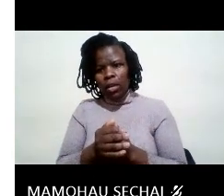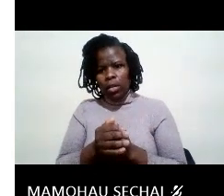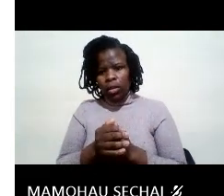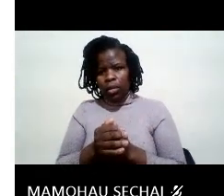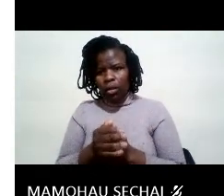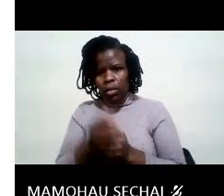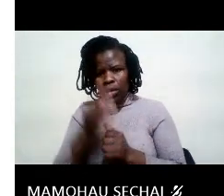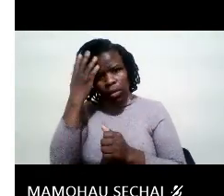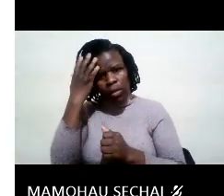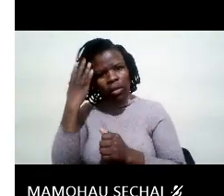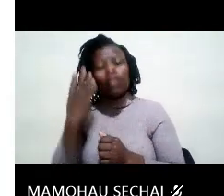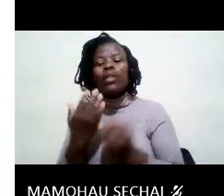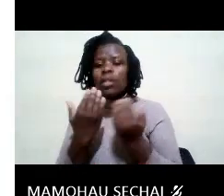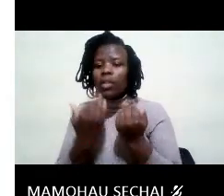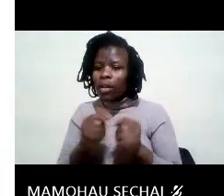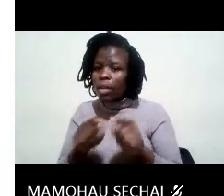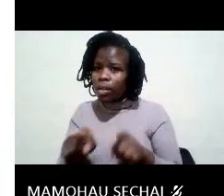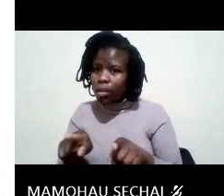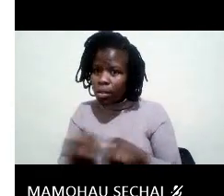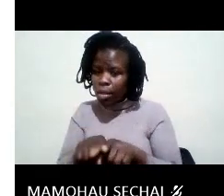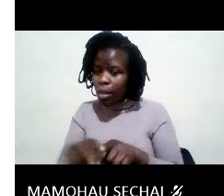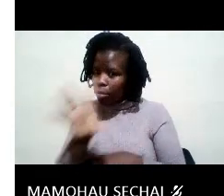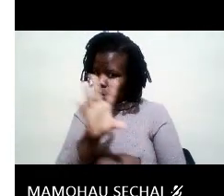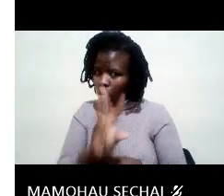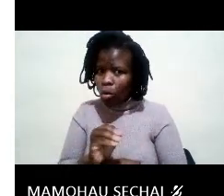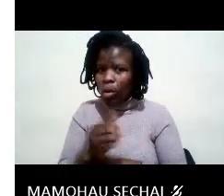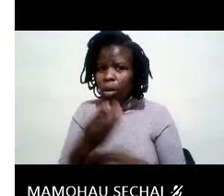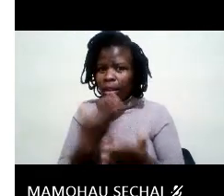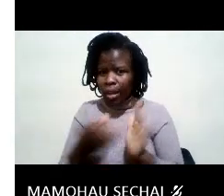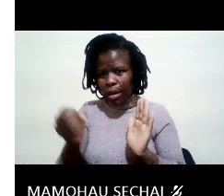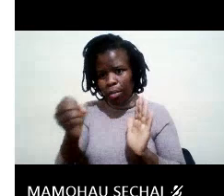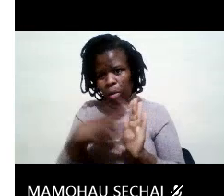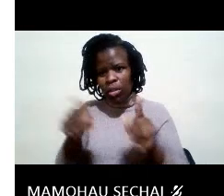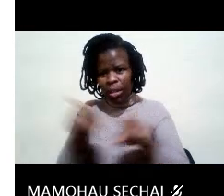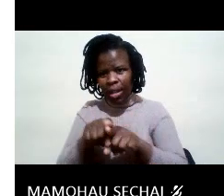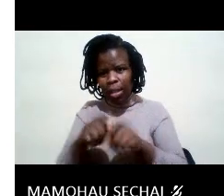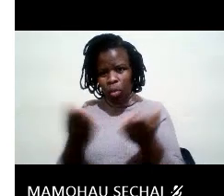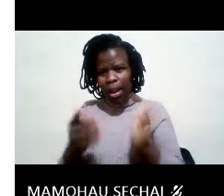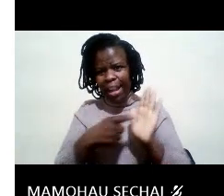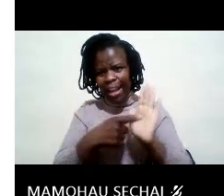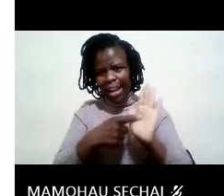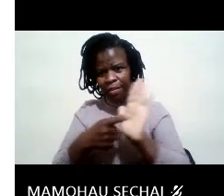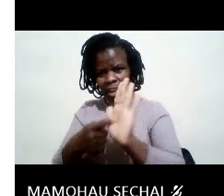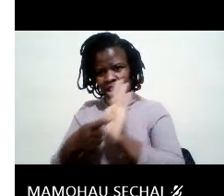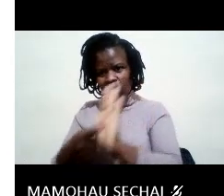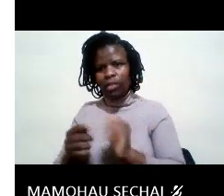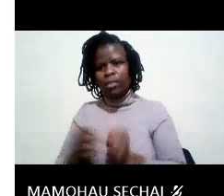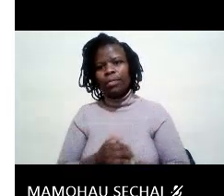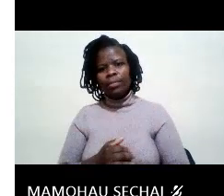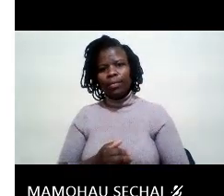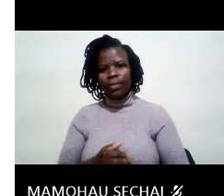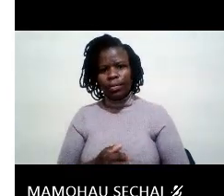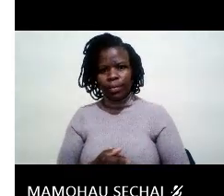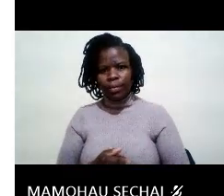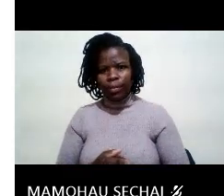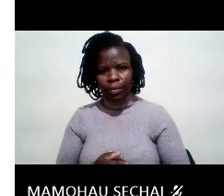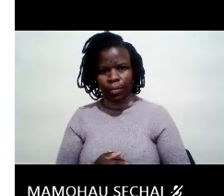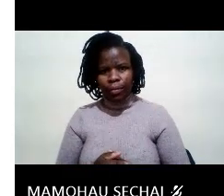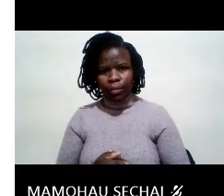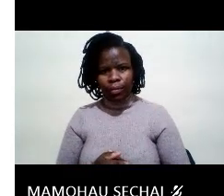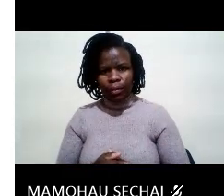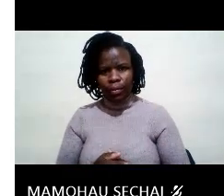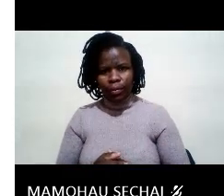the rest of it. So you then post it in the reflection. Yeah. So that is what is